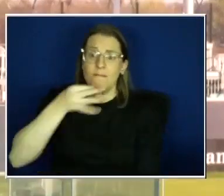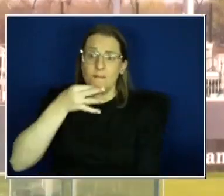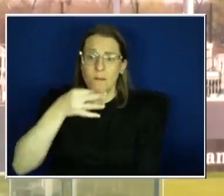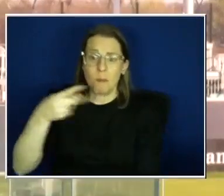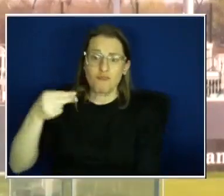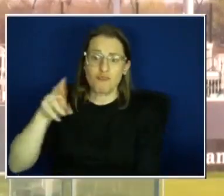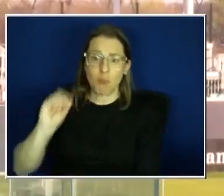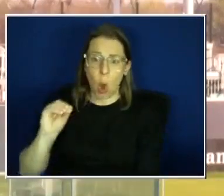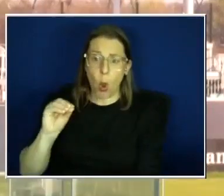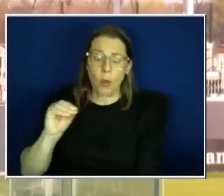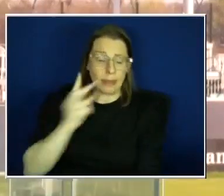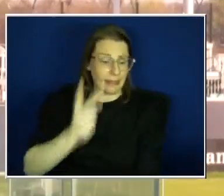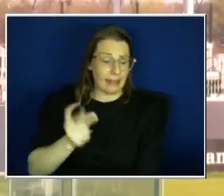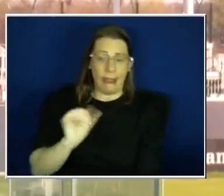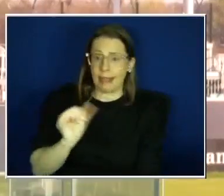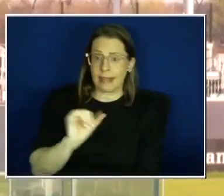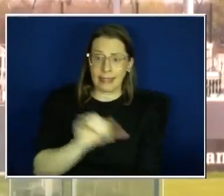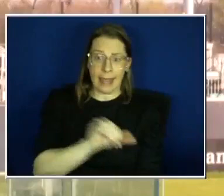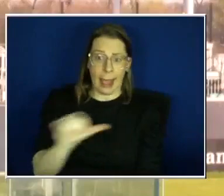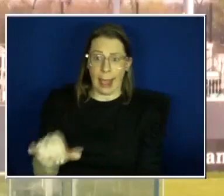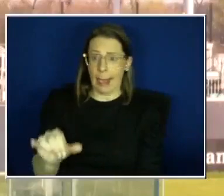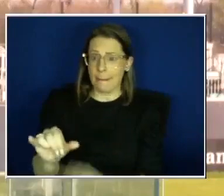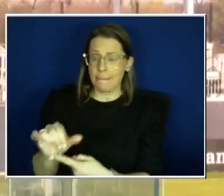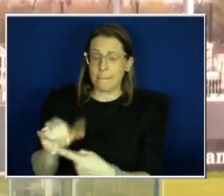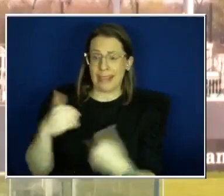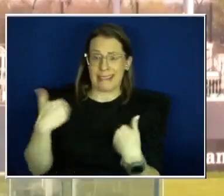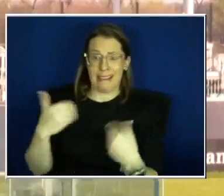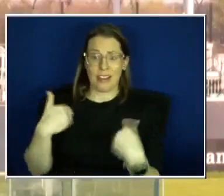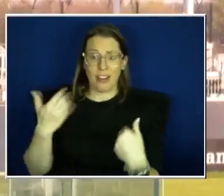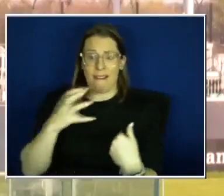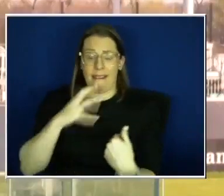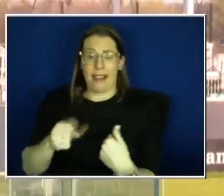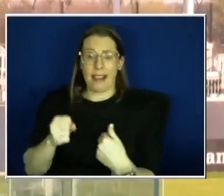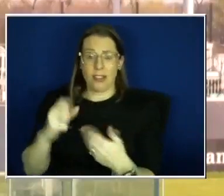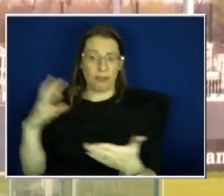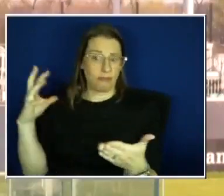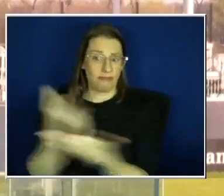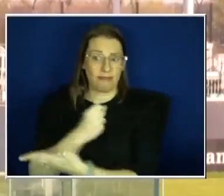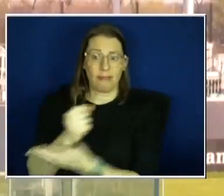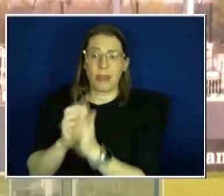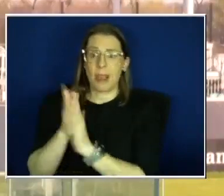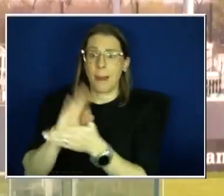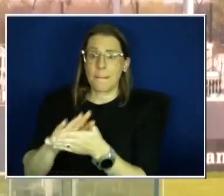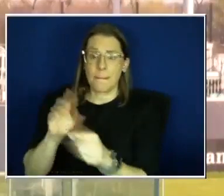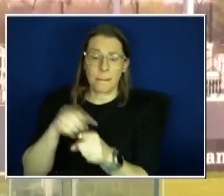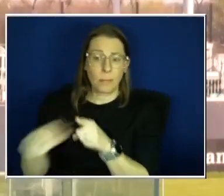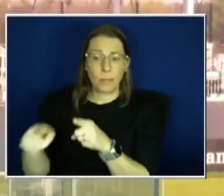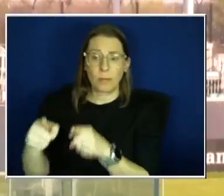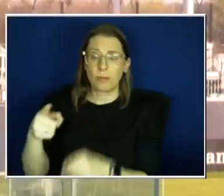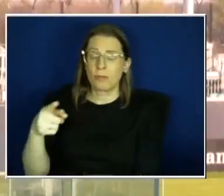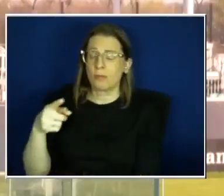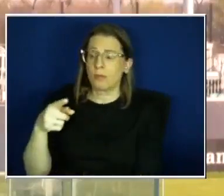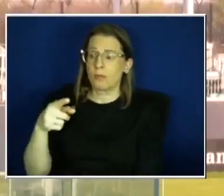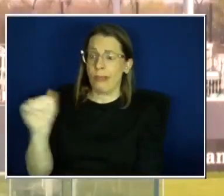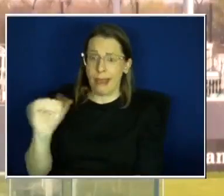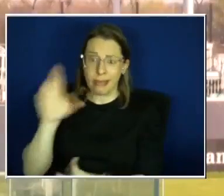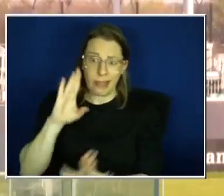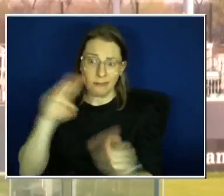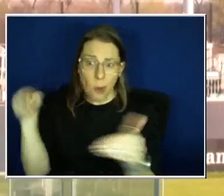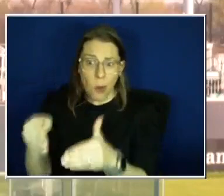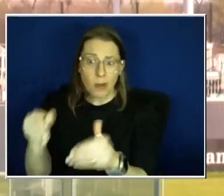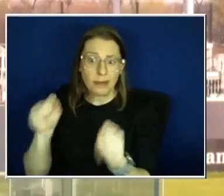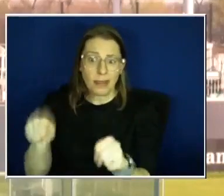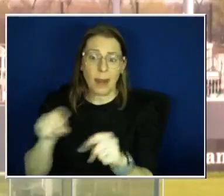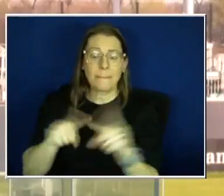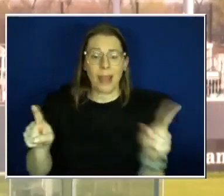this level, is that they're getting that opportunity at a younger age to go pro and really focus on being a professional athlete. We do, however, here